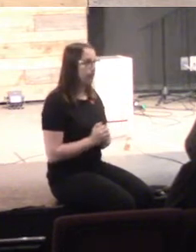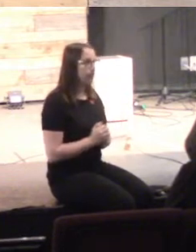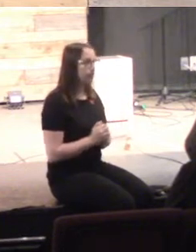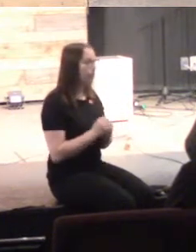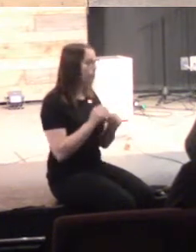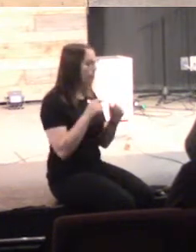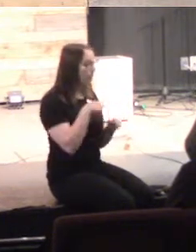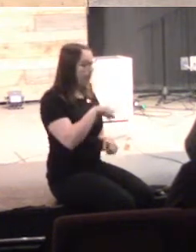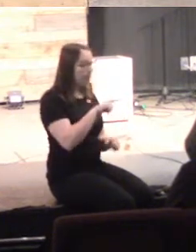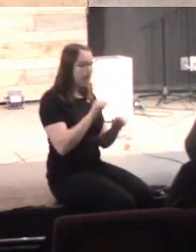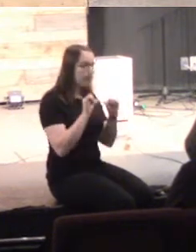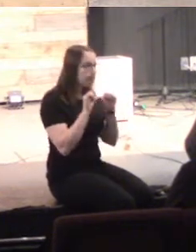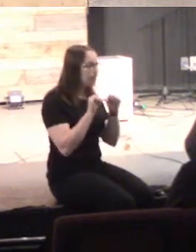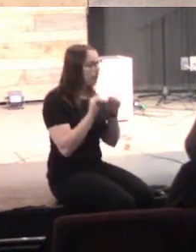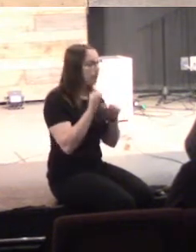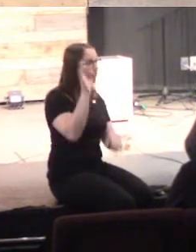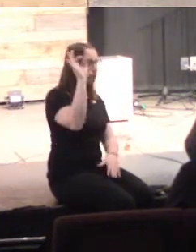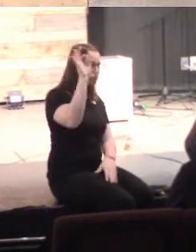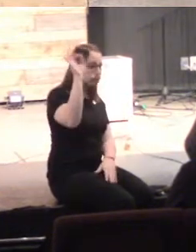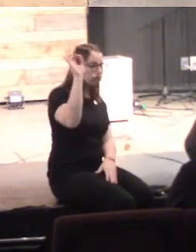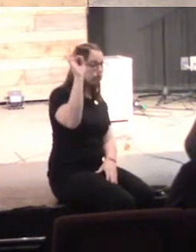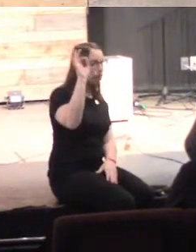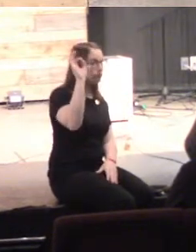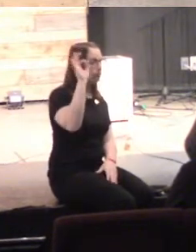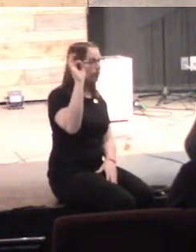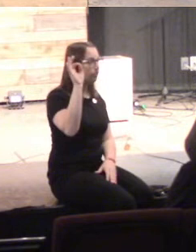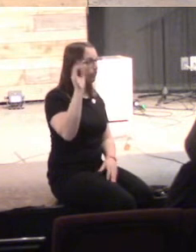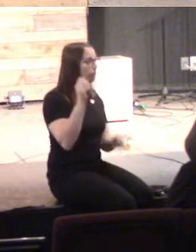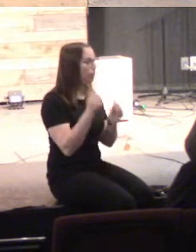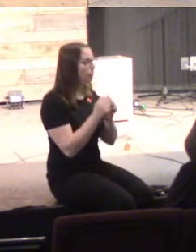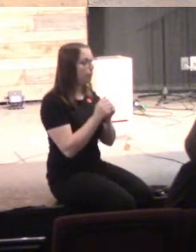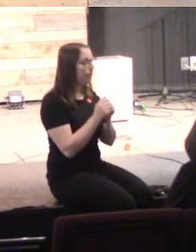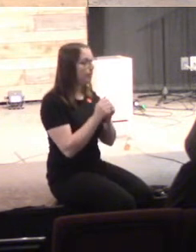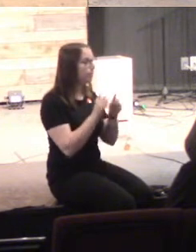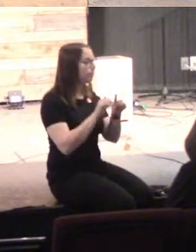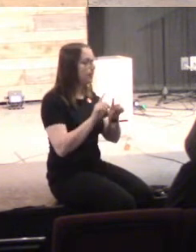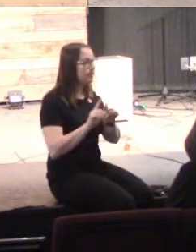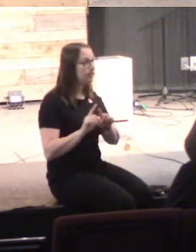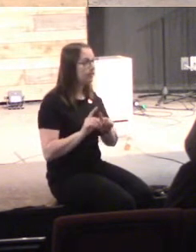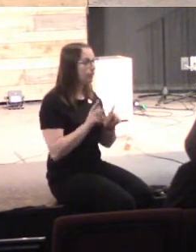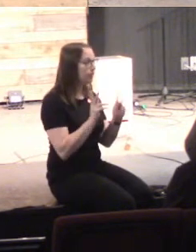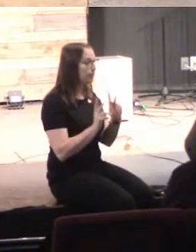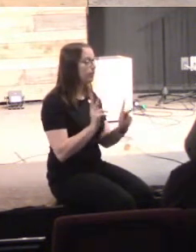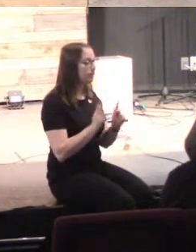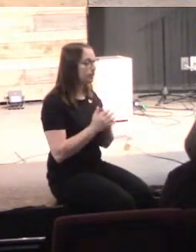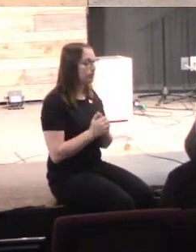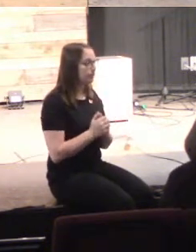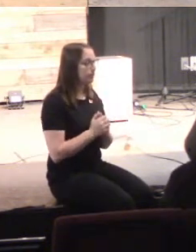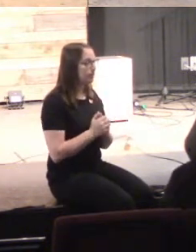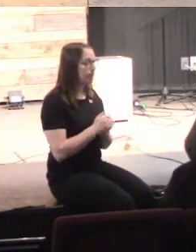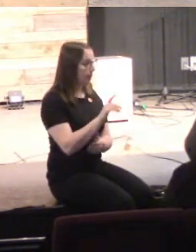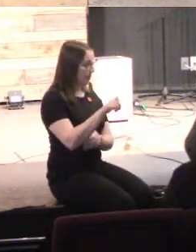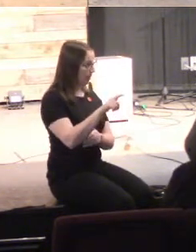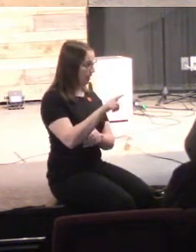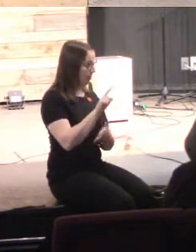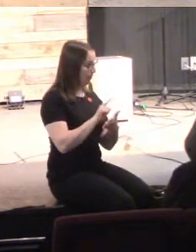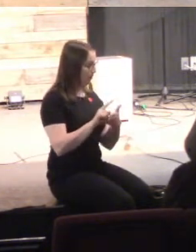talking about the Lord Jesus to people in the villages. Later that week,